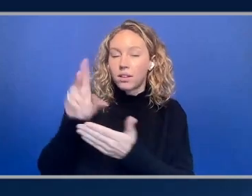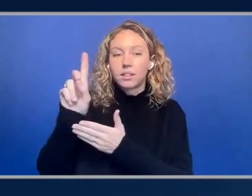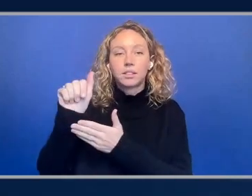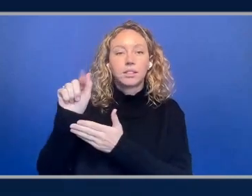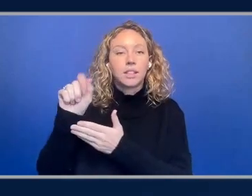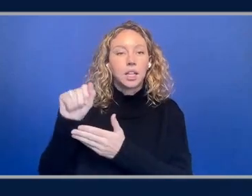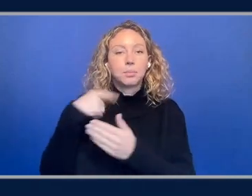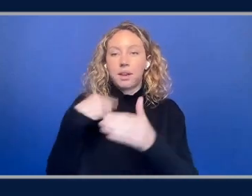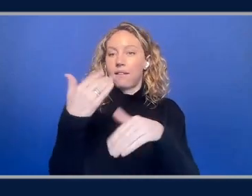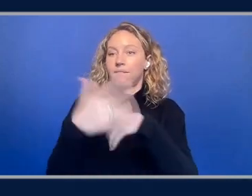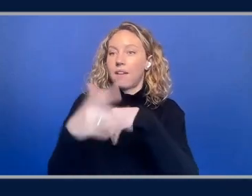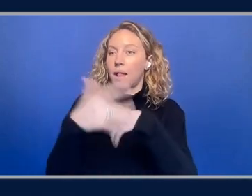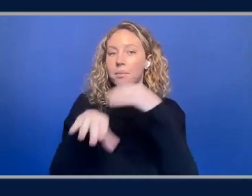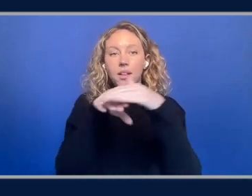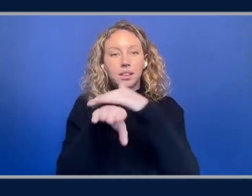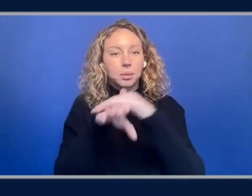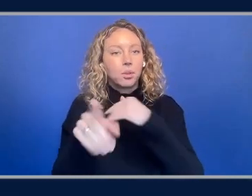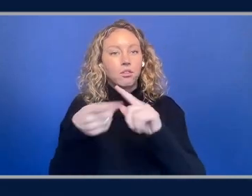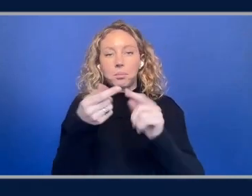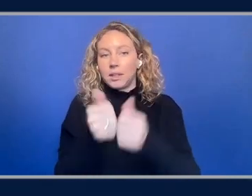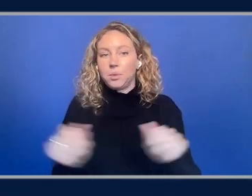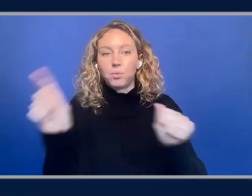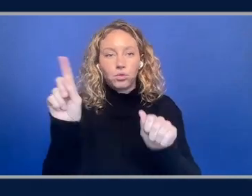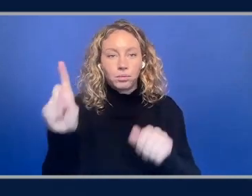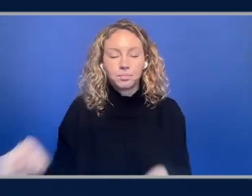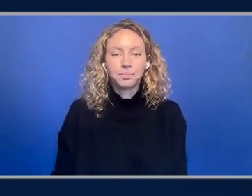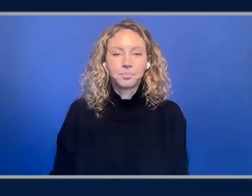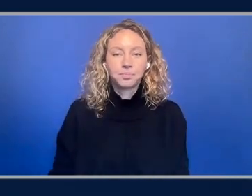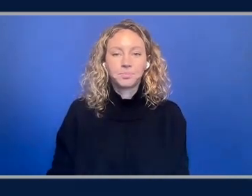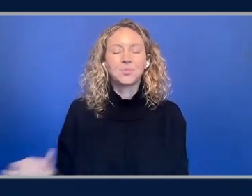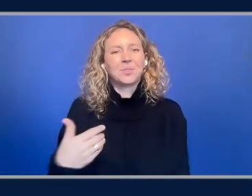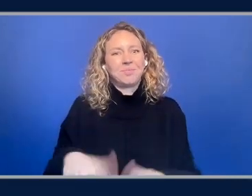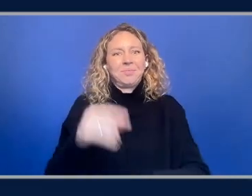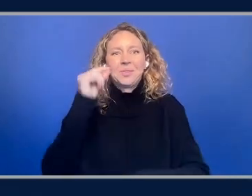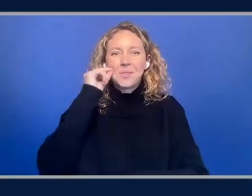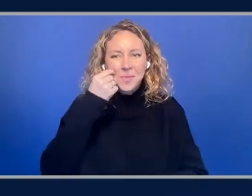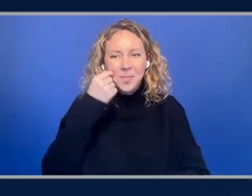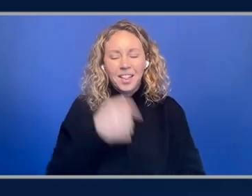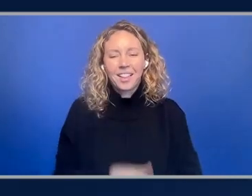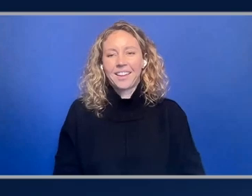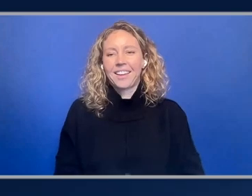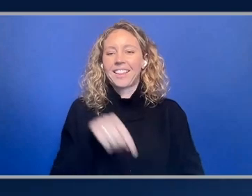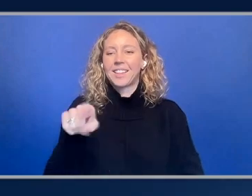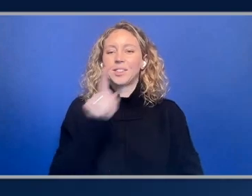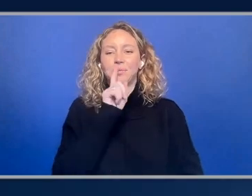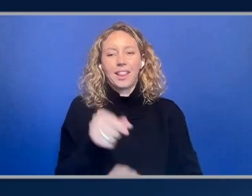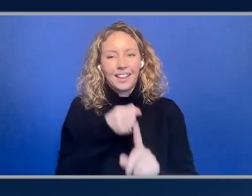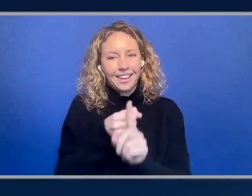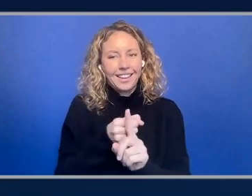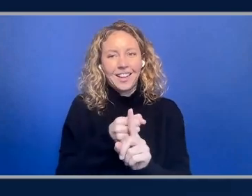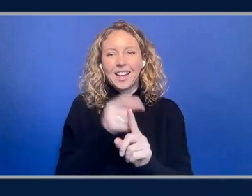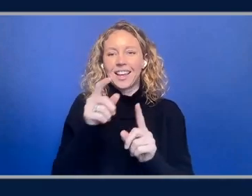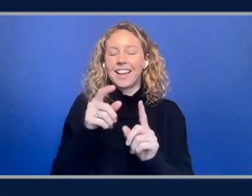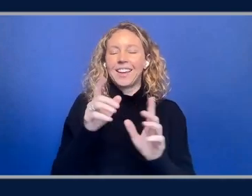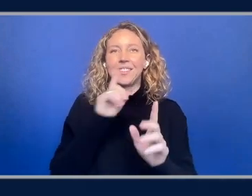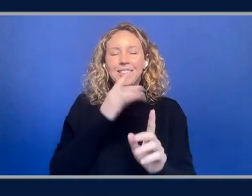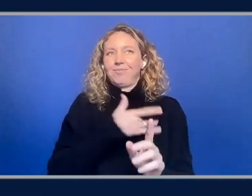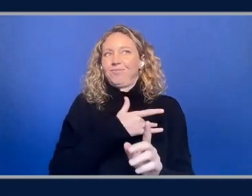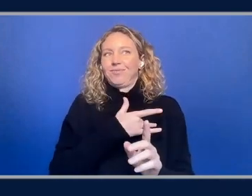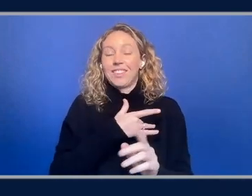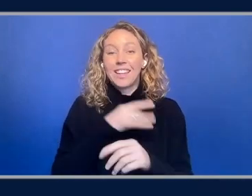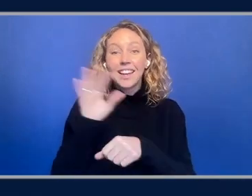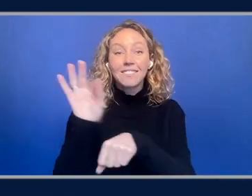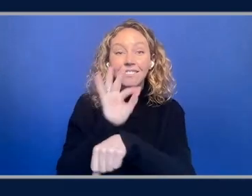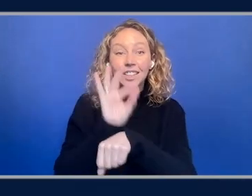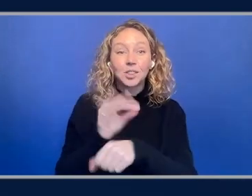interact with the database in every region. Okay, I think that's so cool. I think it really hits home for me when a feature works for a DR